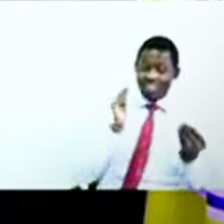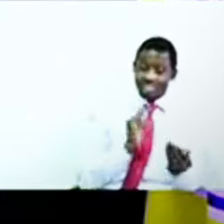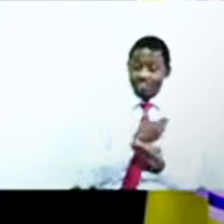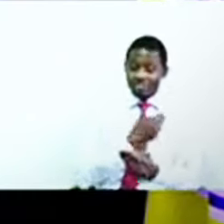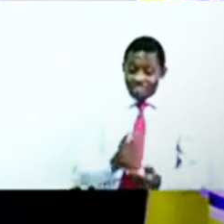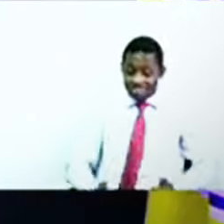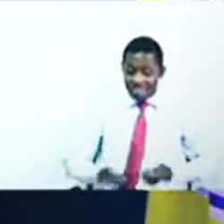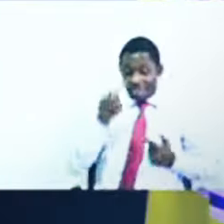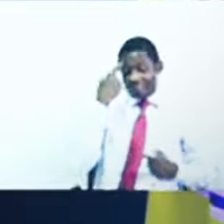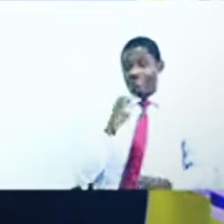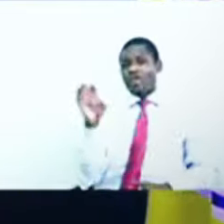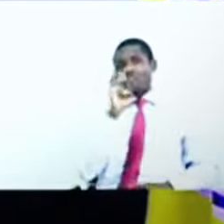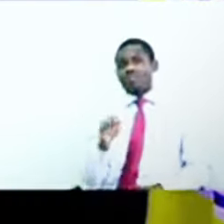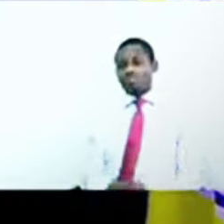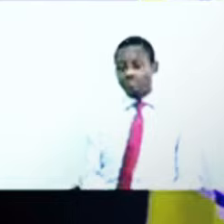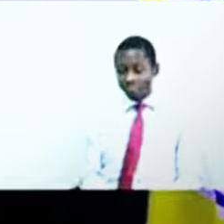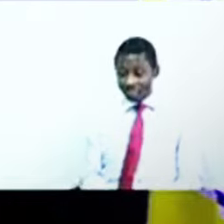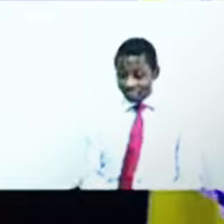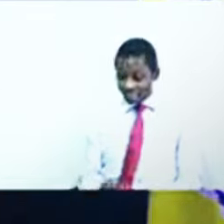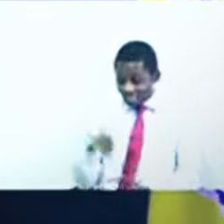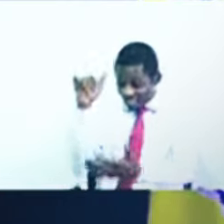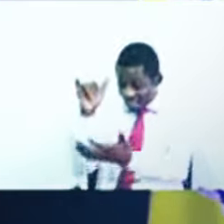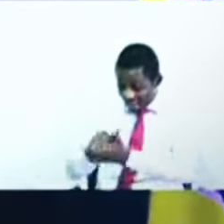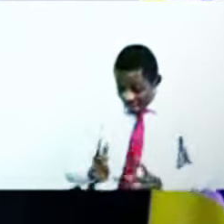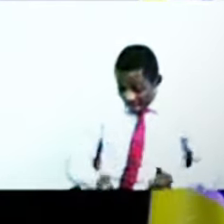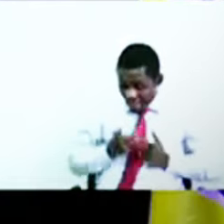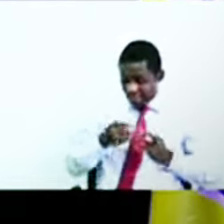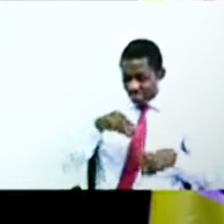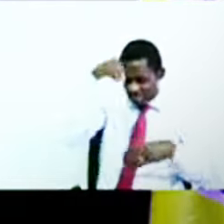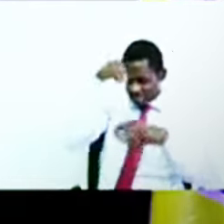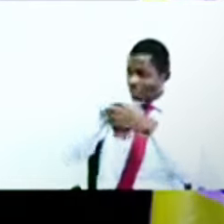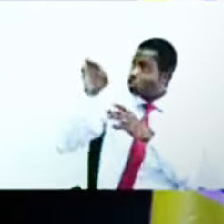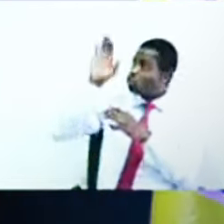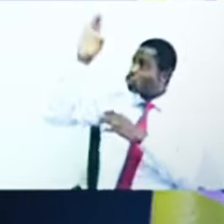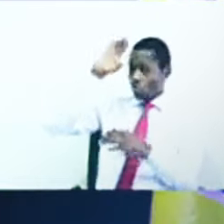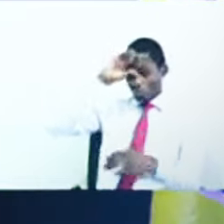And this life is in his Son.